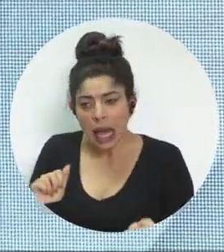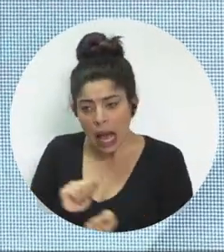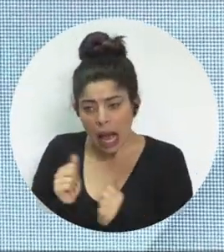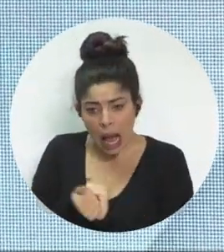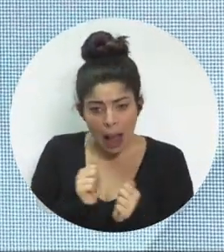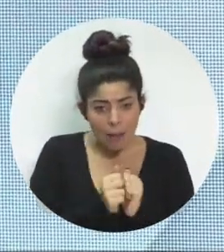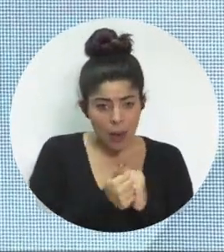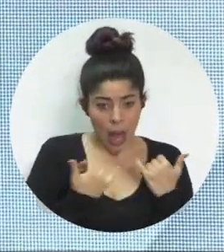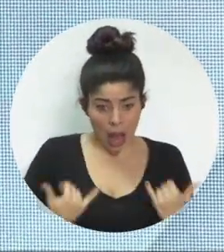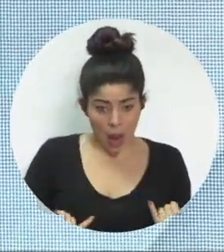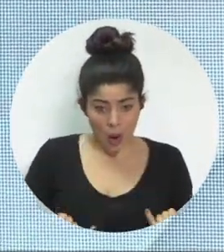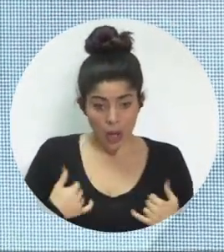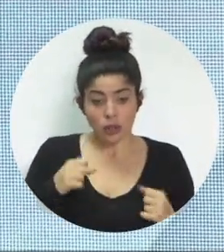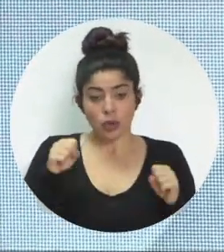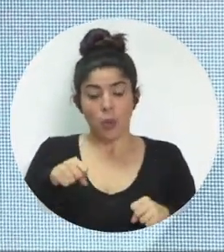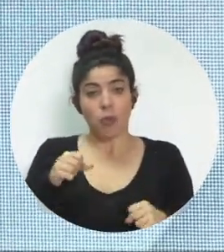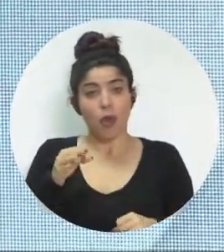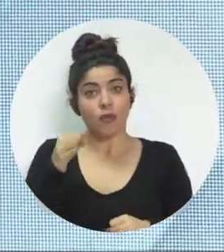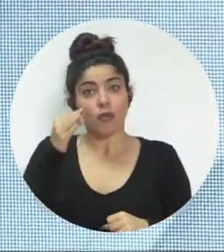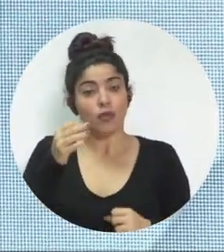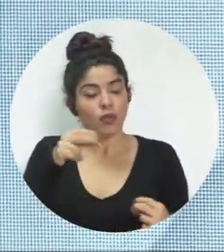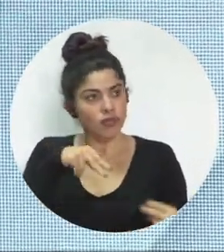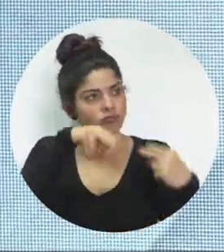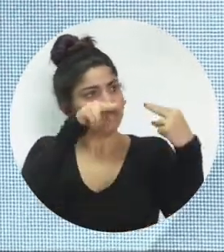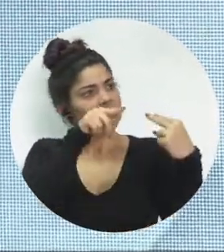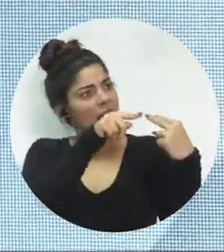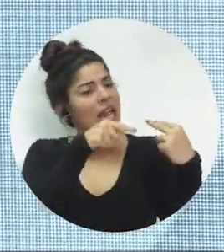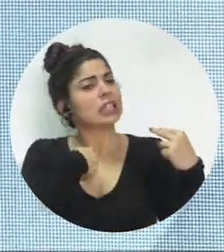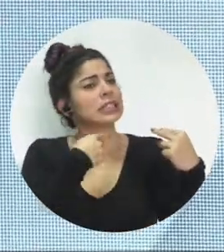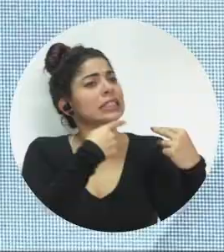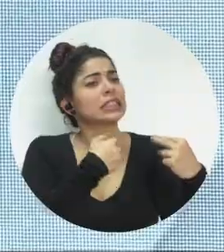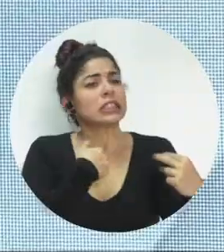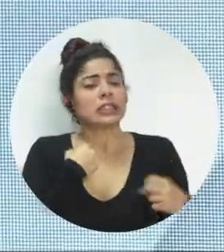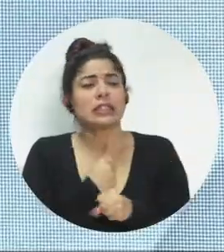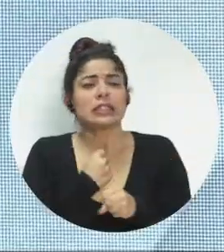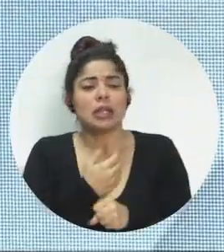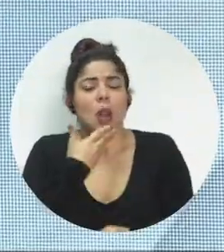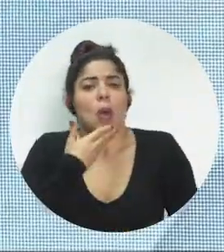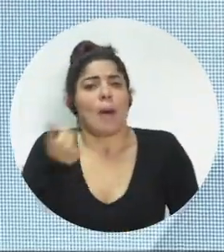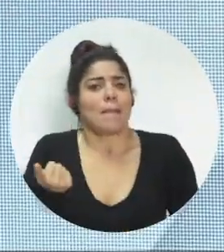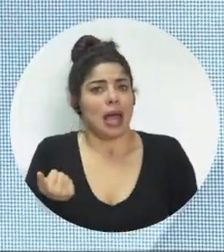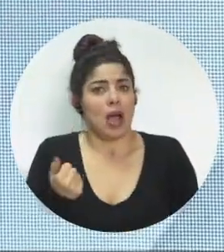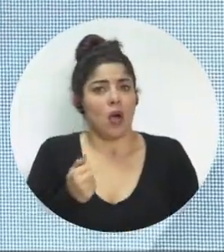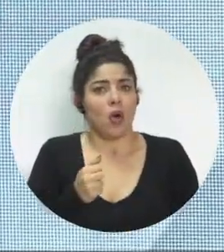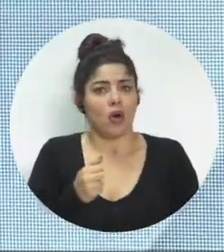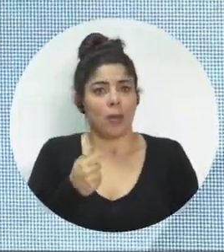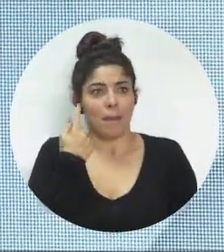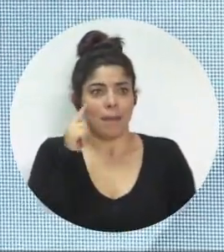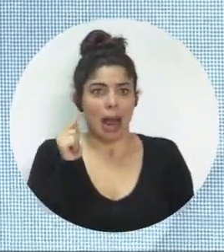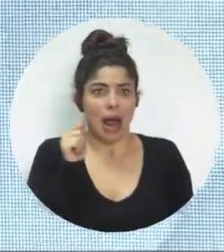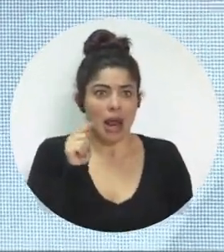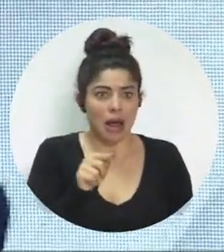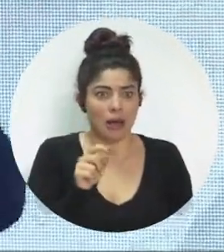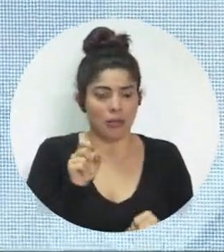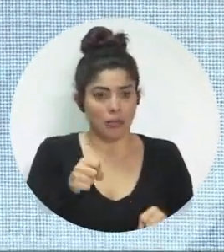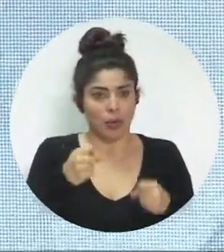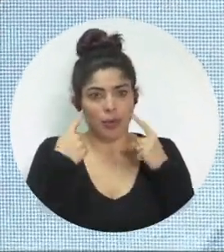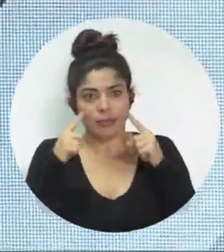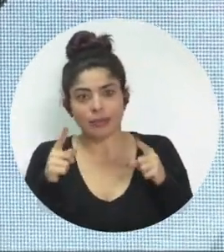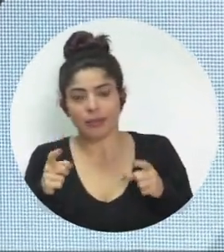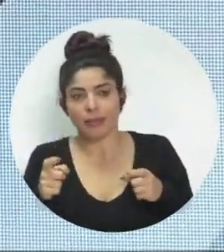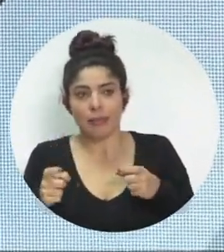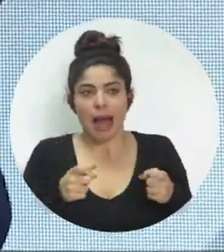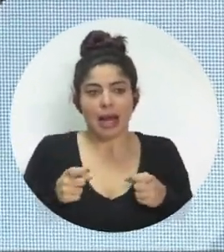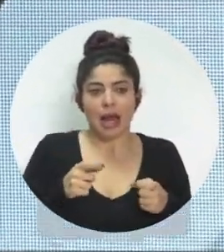I want to provoke change now, so I can look at him at the eye and say, I did the